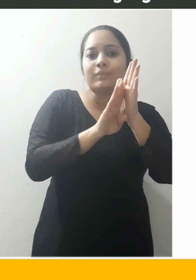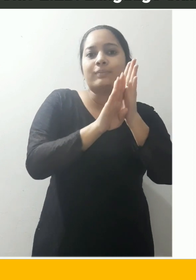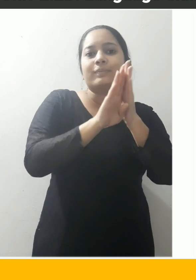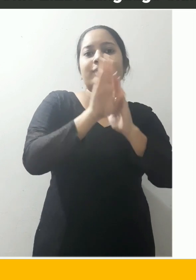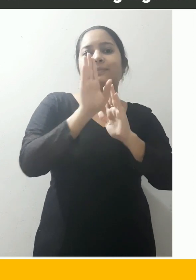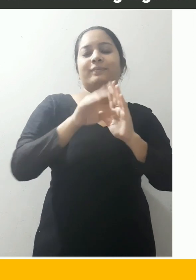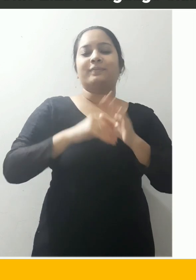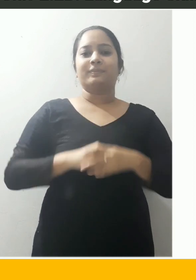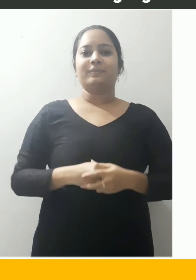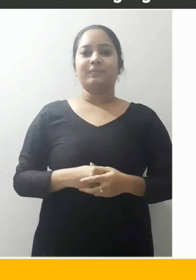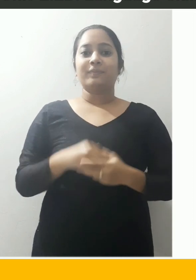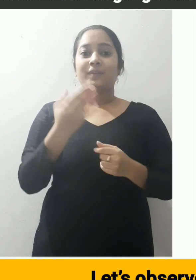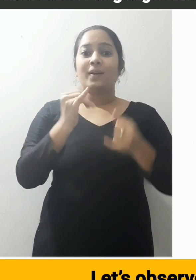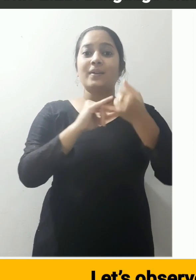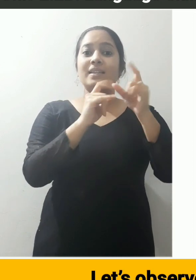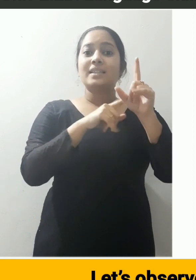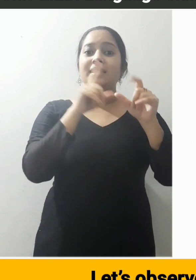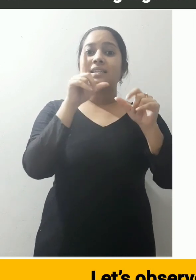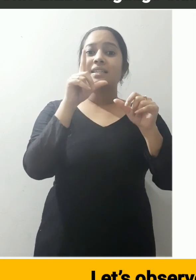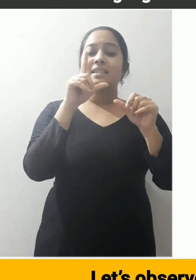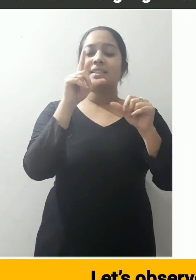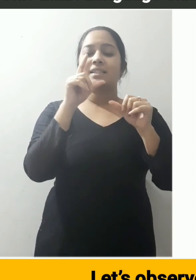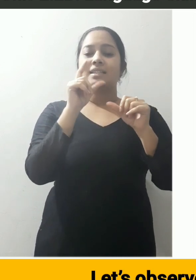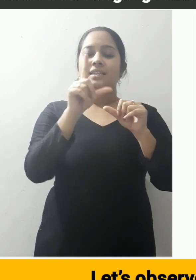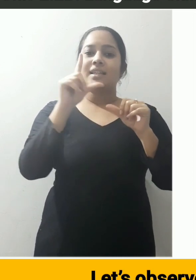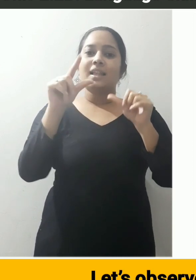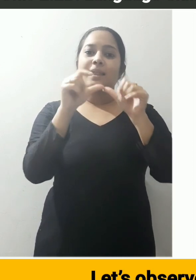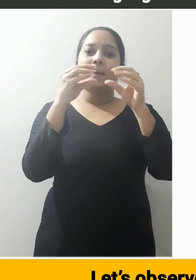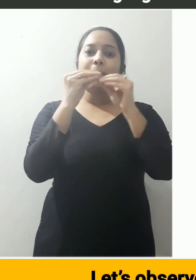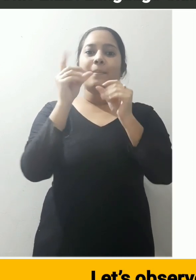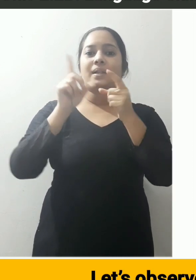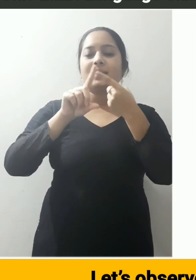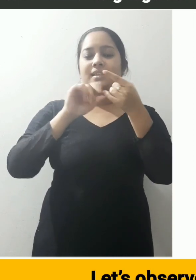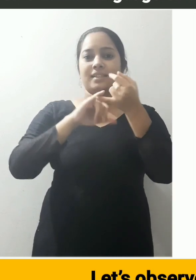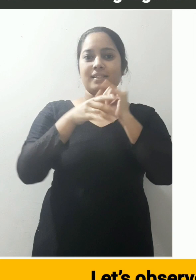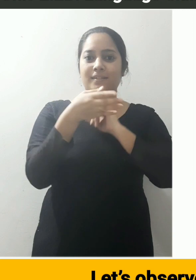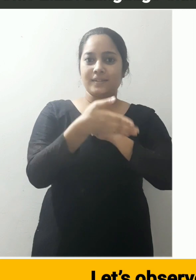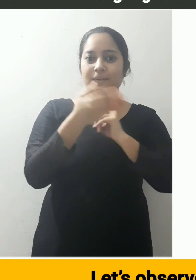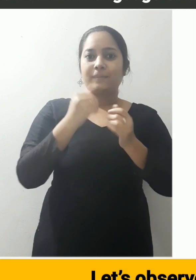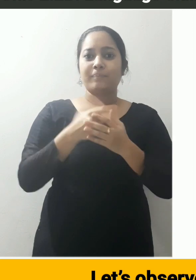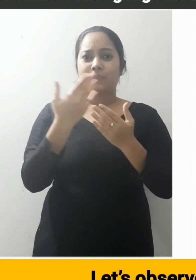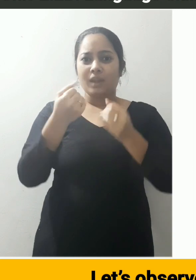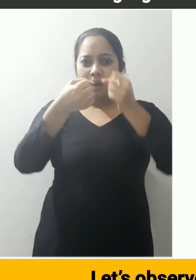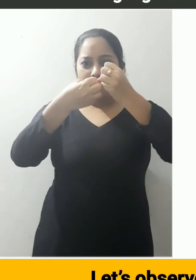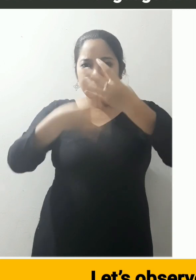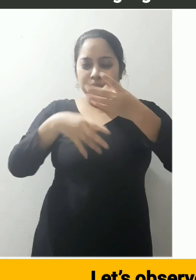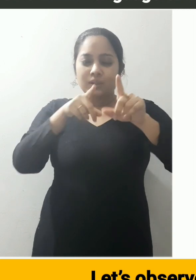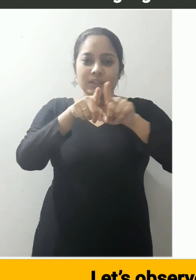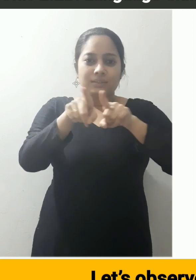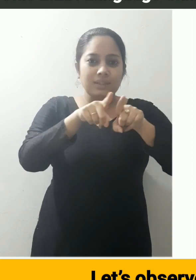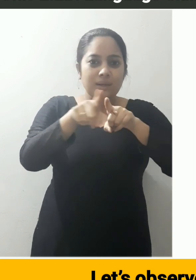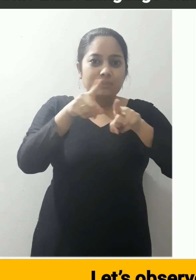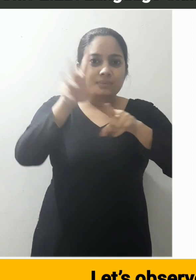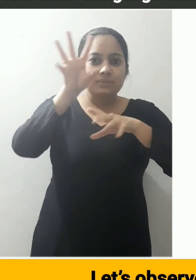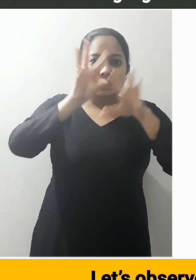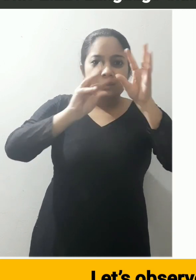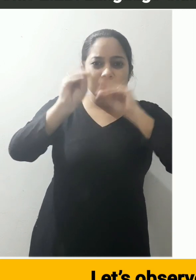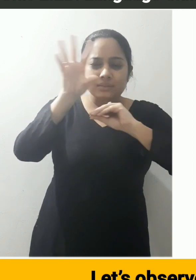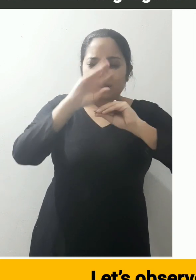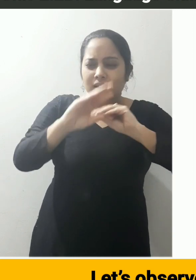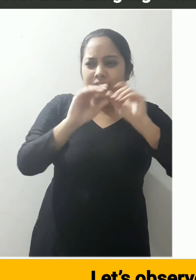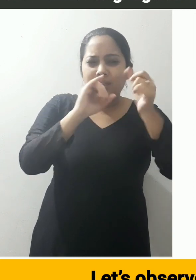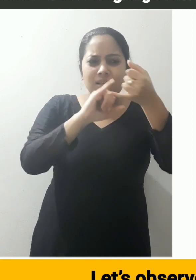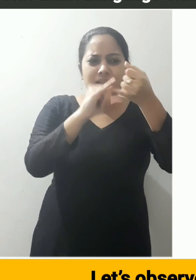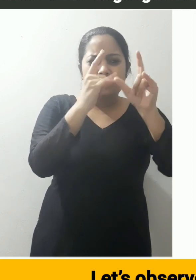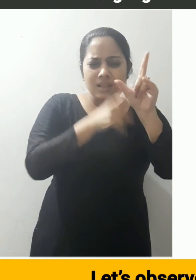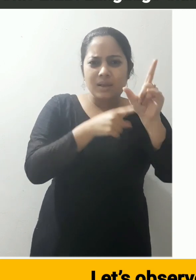All about syllabus. Let's observe the words in the following examples to identify the